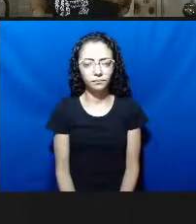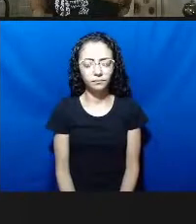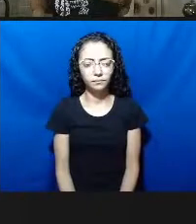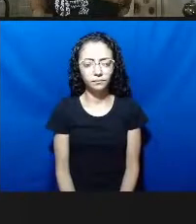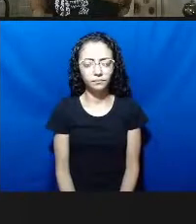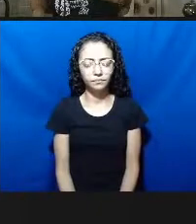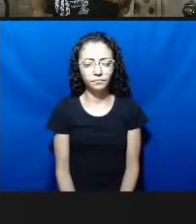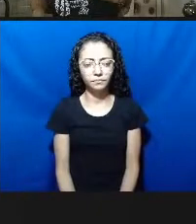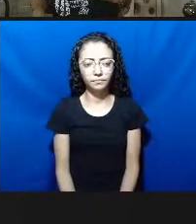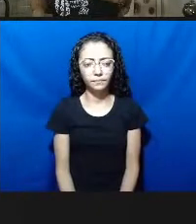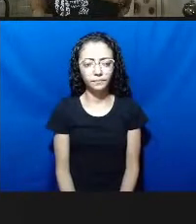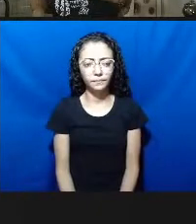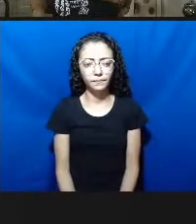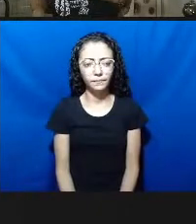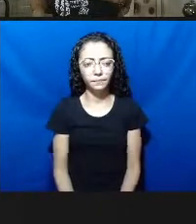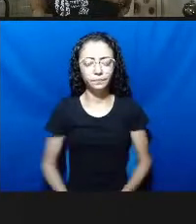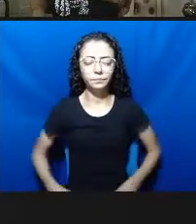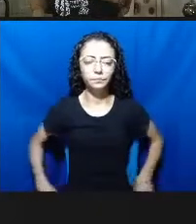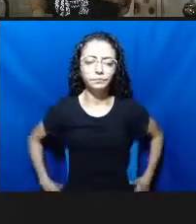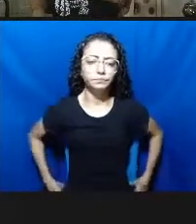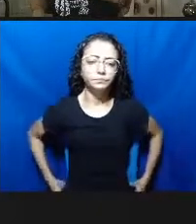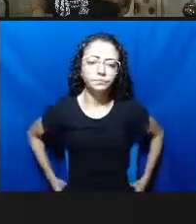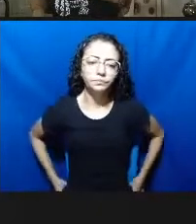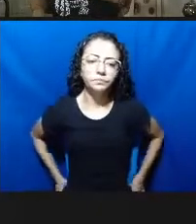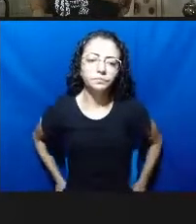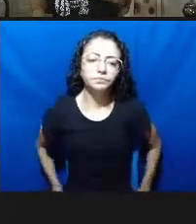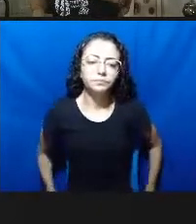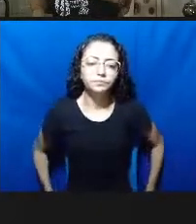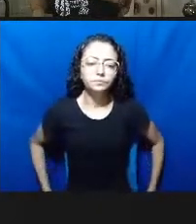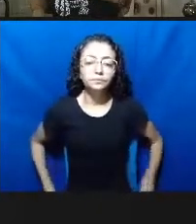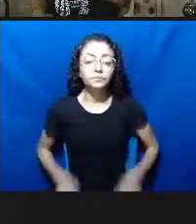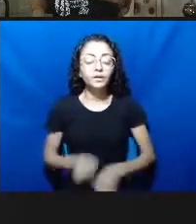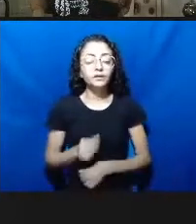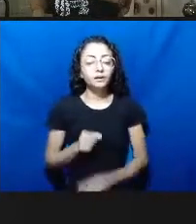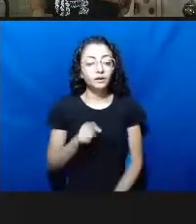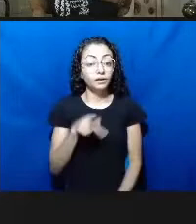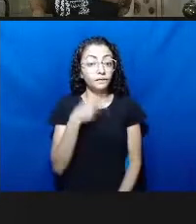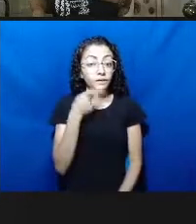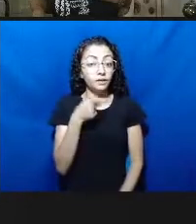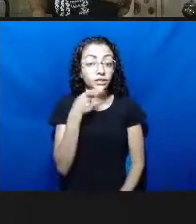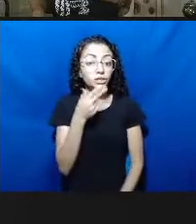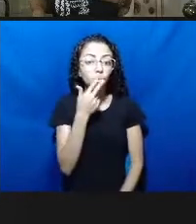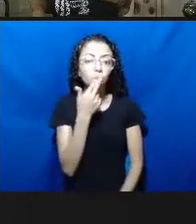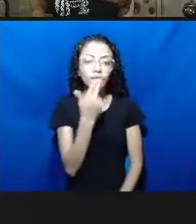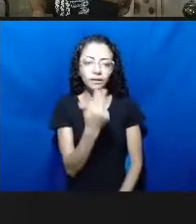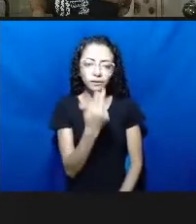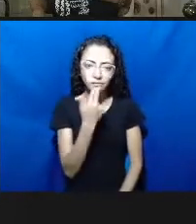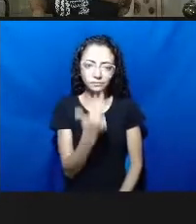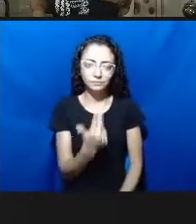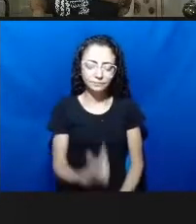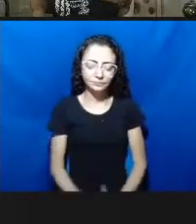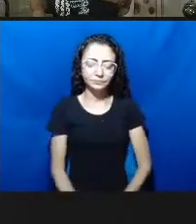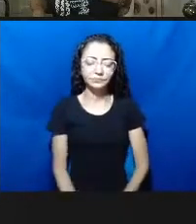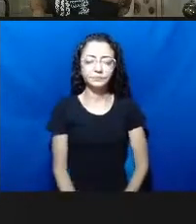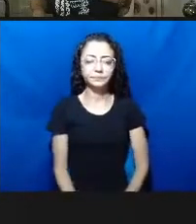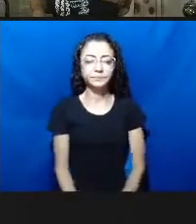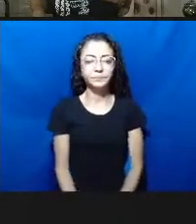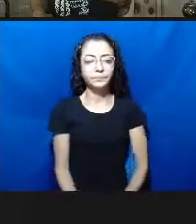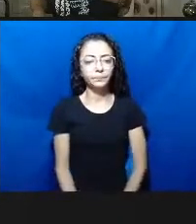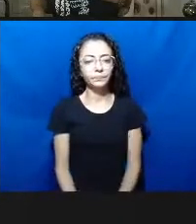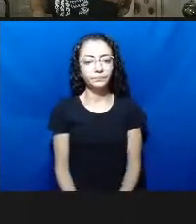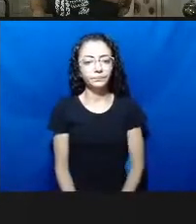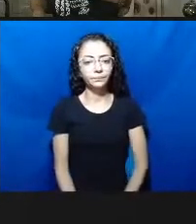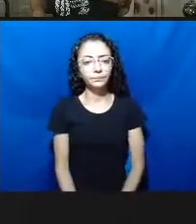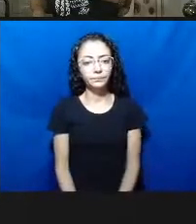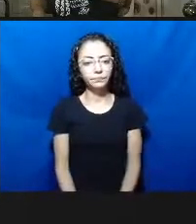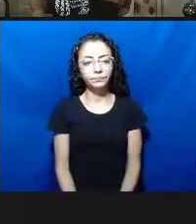put it around your land, around your garden, so it defines the territory. And then you make it so tall you can't also see the neighbor. So